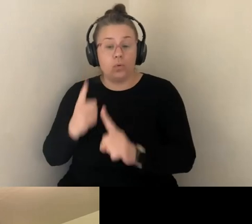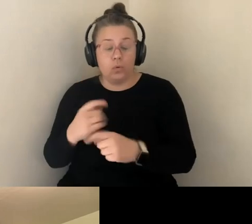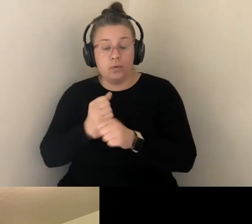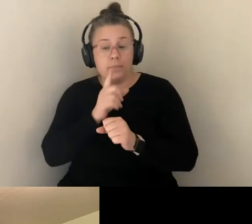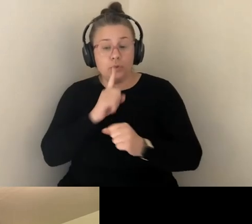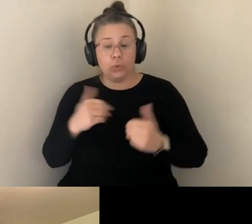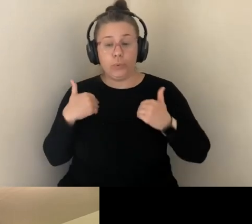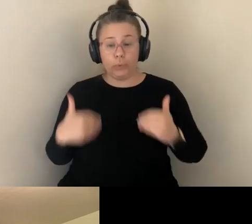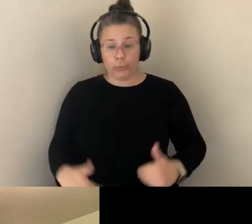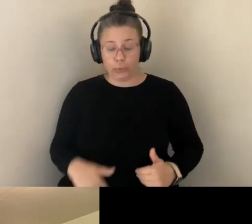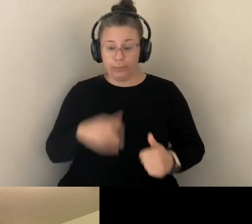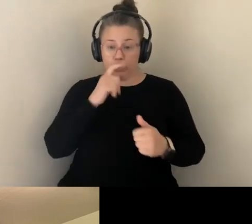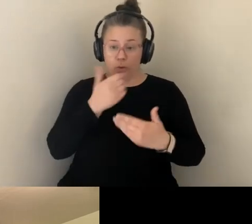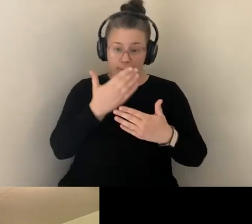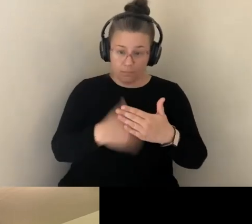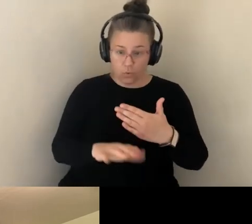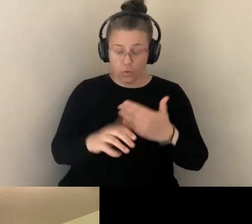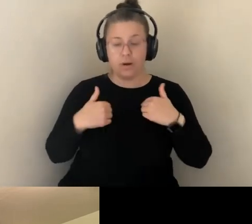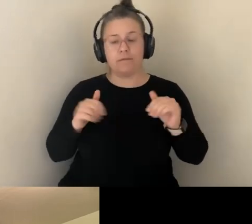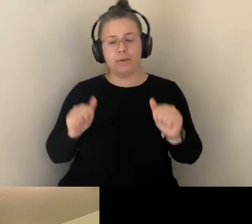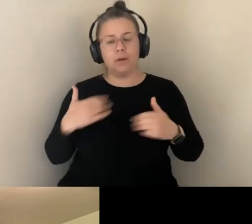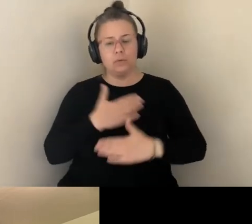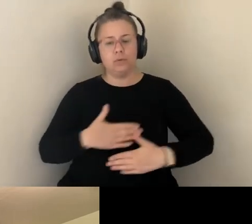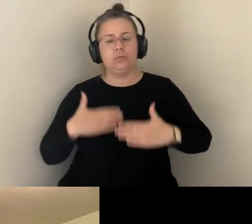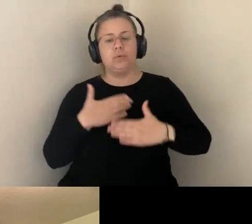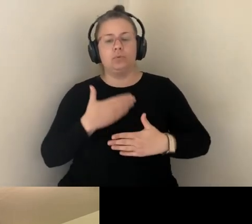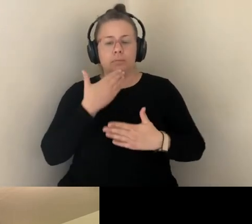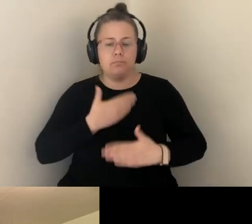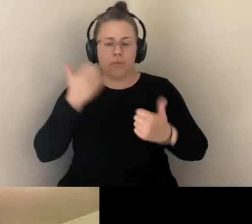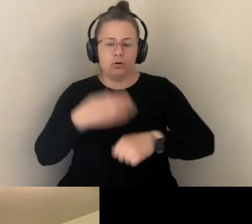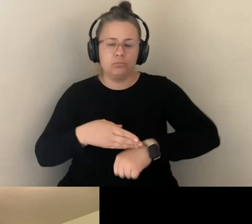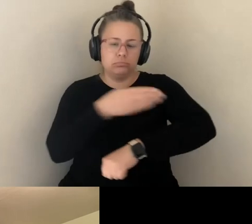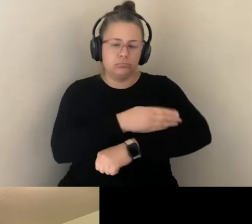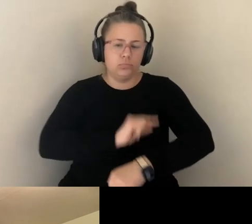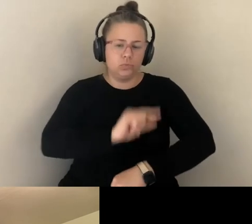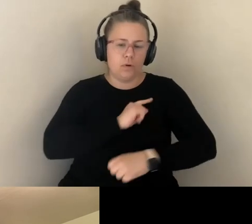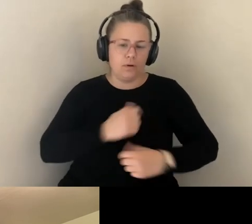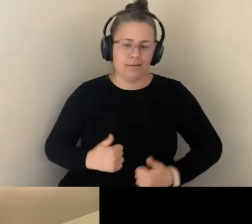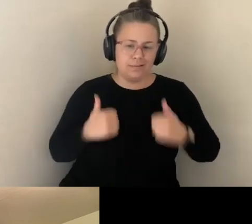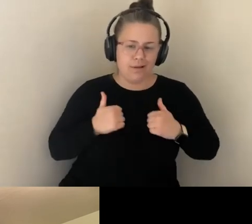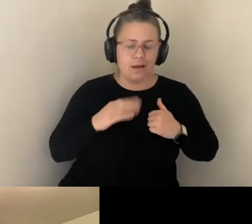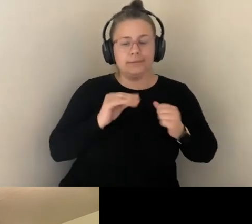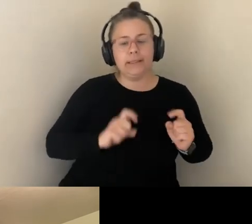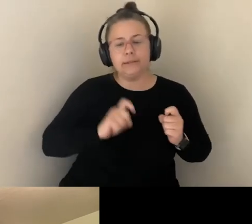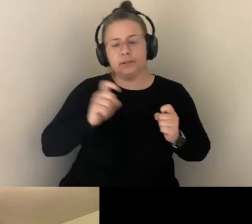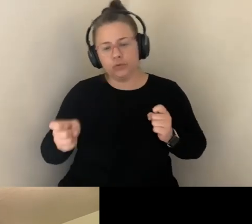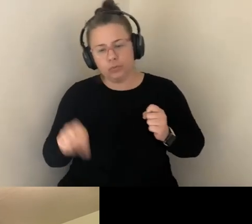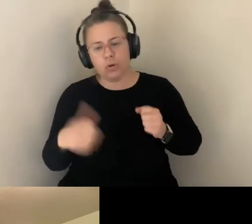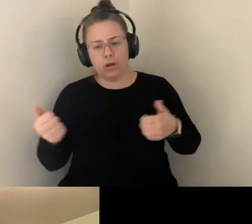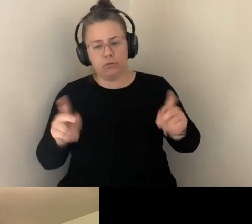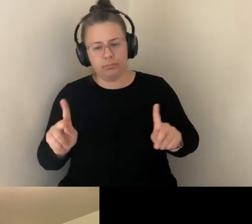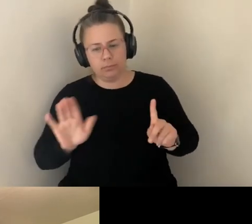existence will be capable of enjoying better lives and of contributing to the betterment of the lives of others. In this